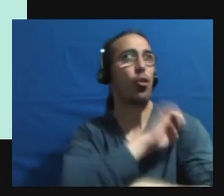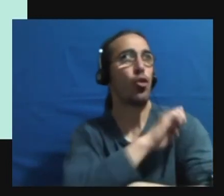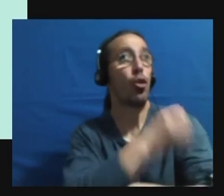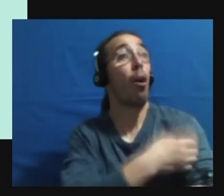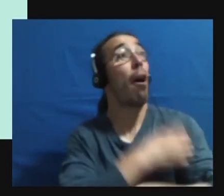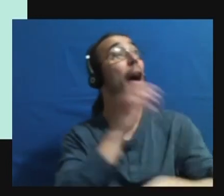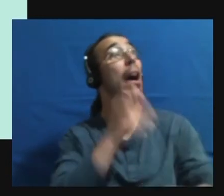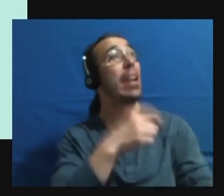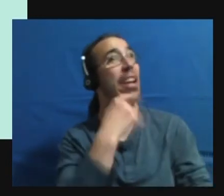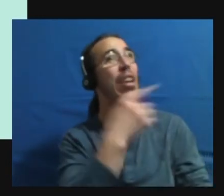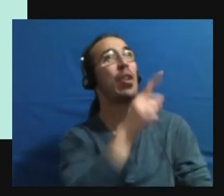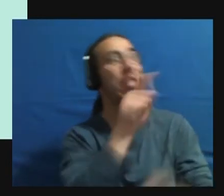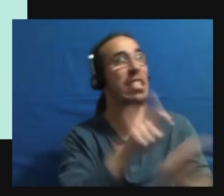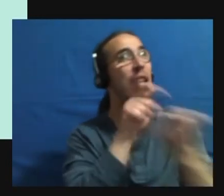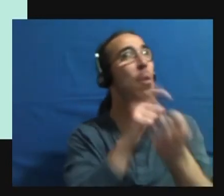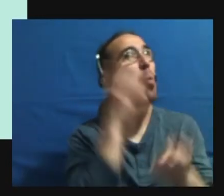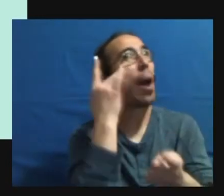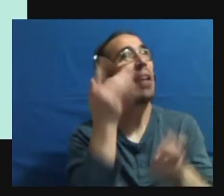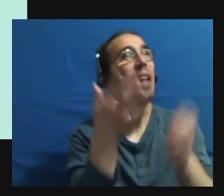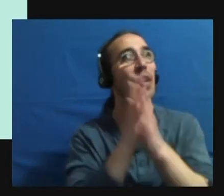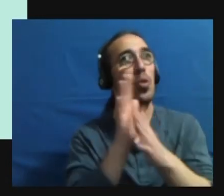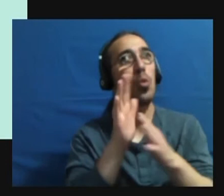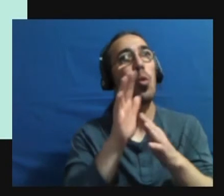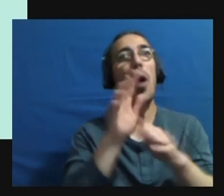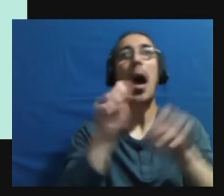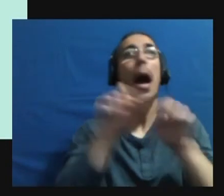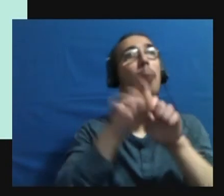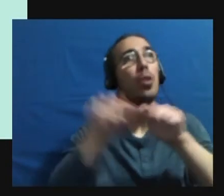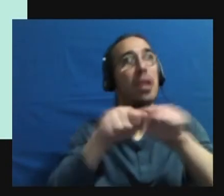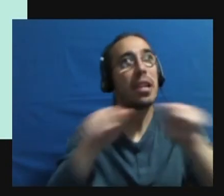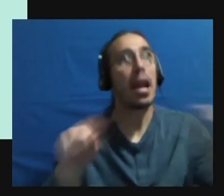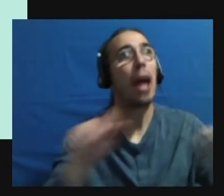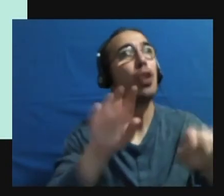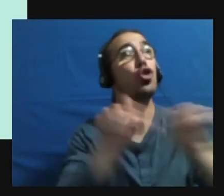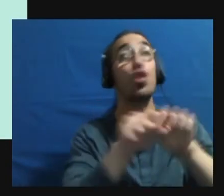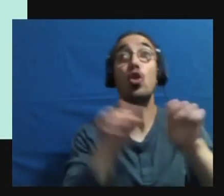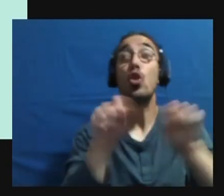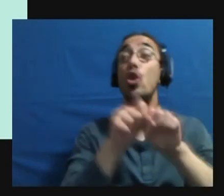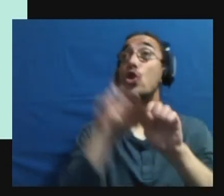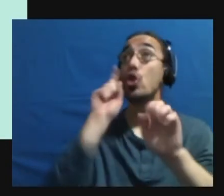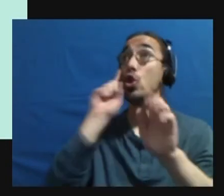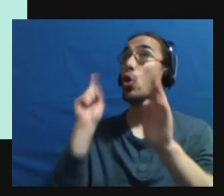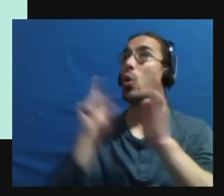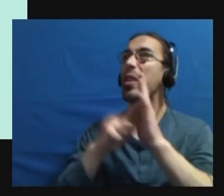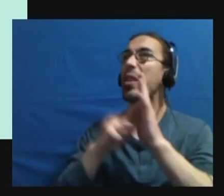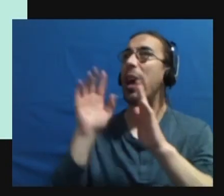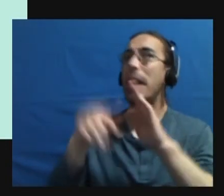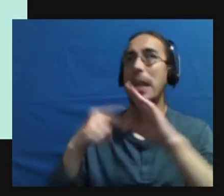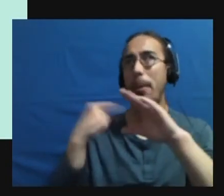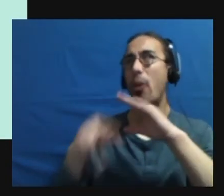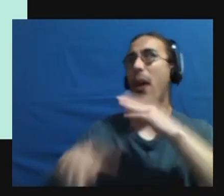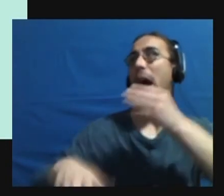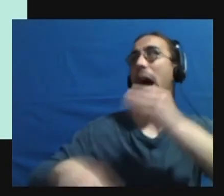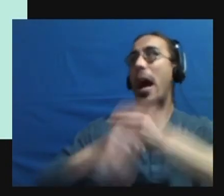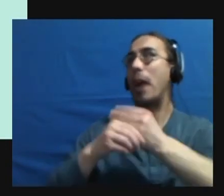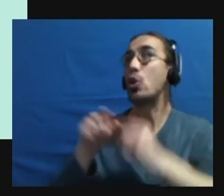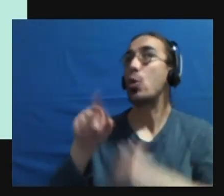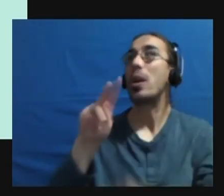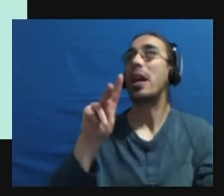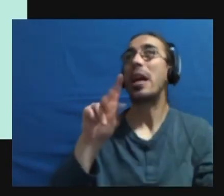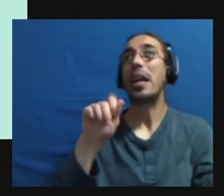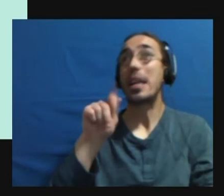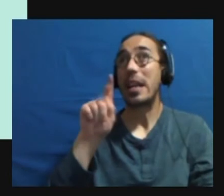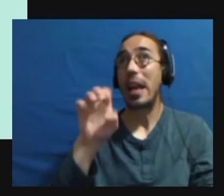then. Kate, do you remember, did you see the email that I added you into the other day with the app